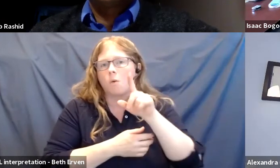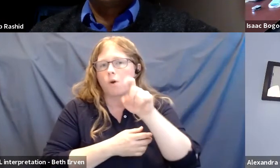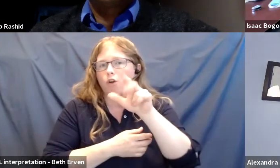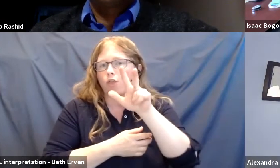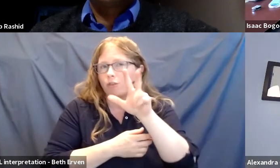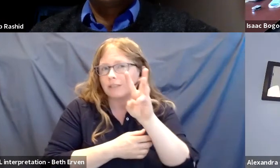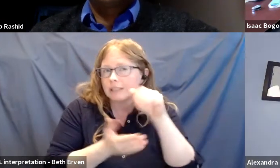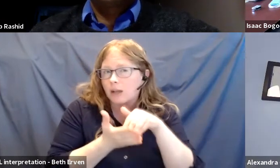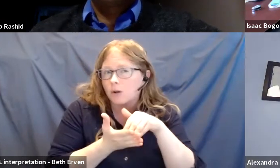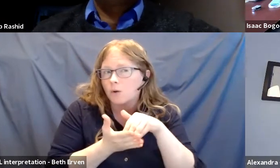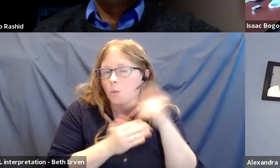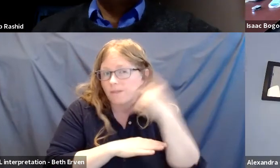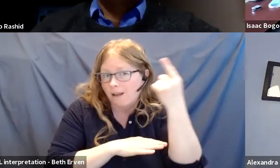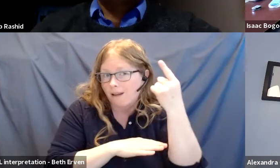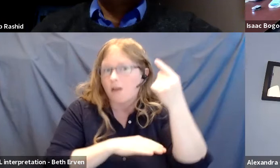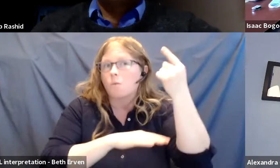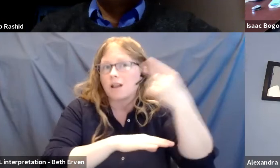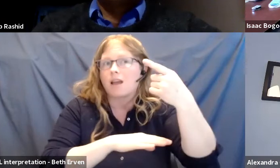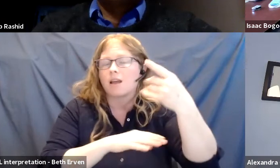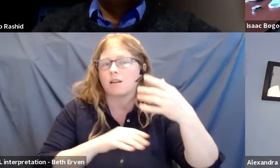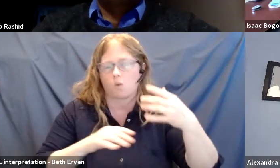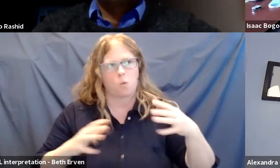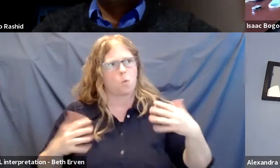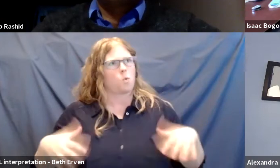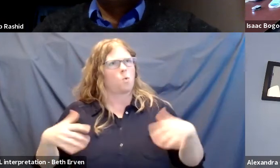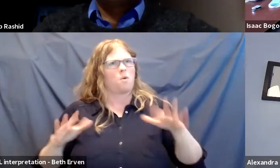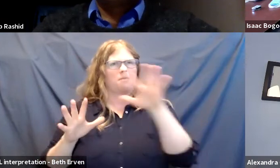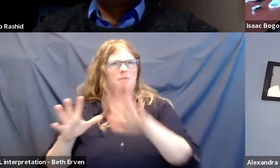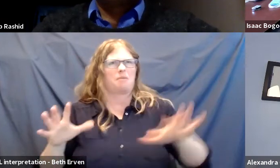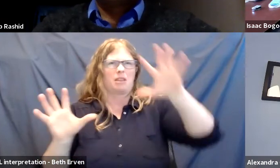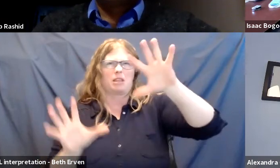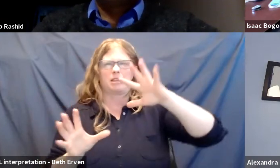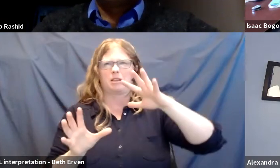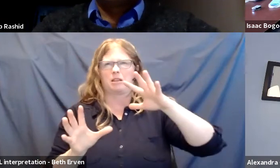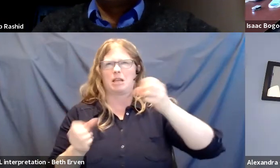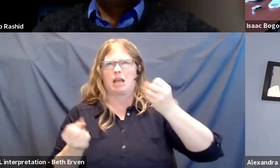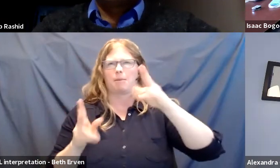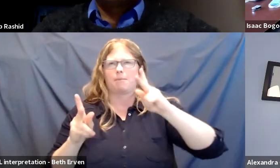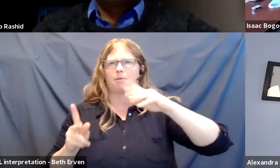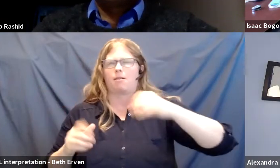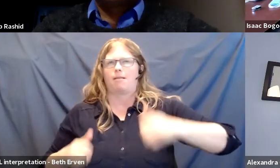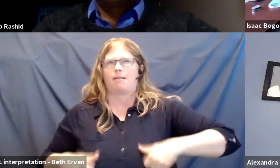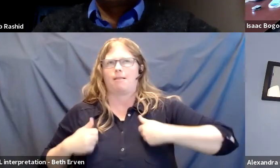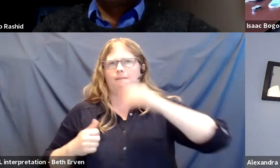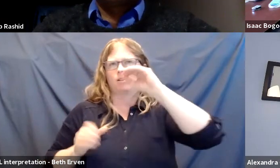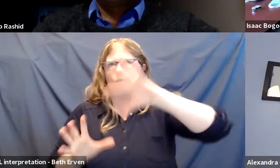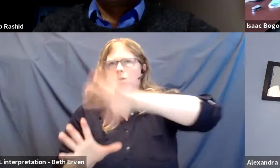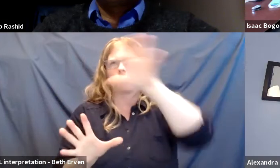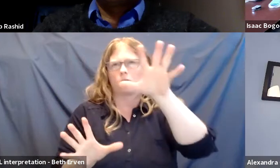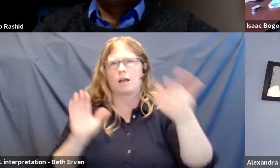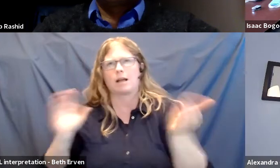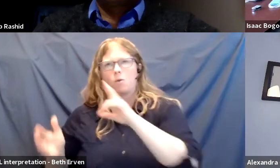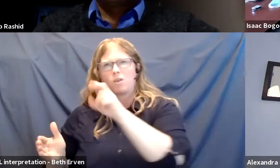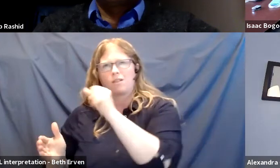day. That per capita is just about as fast as the United States is vaccinating right now, about